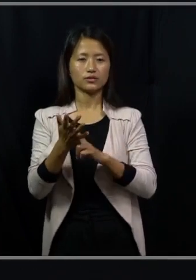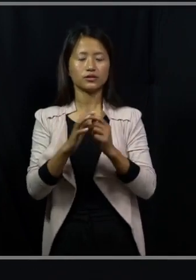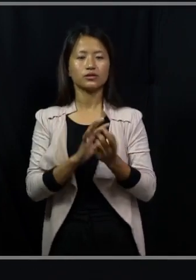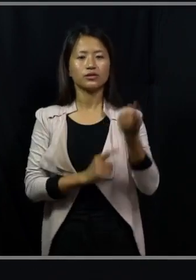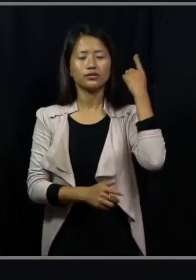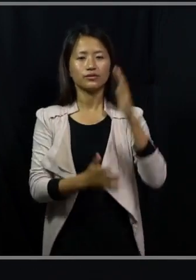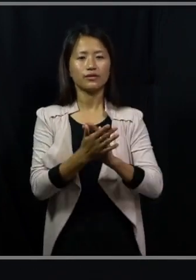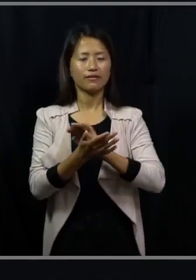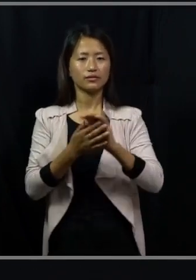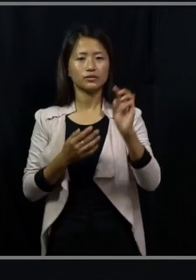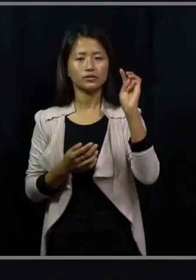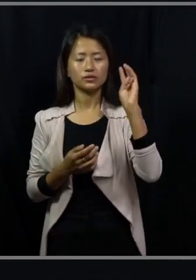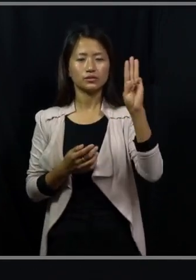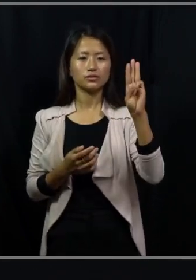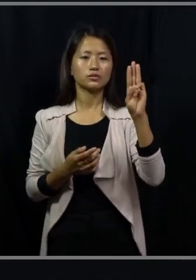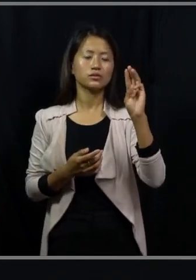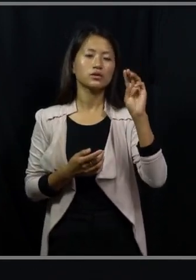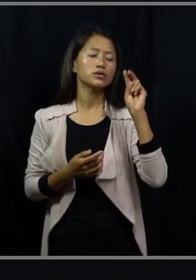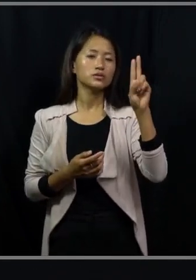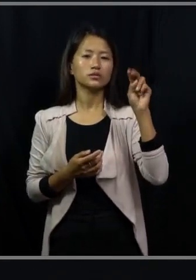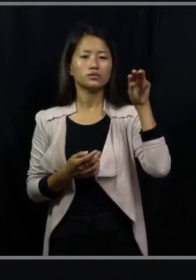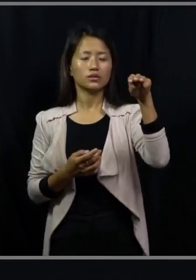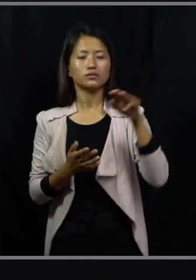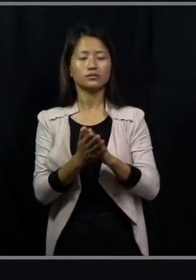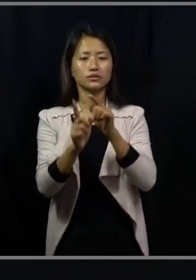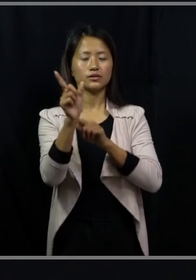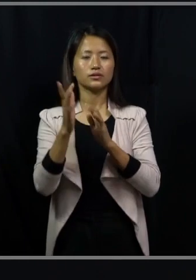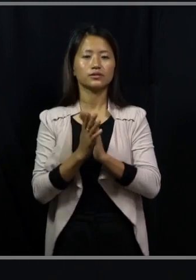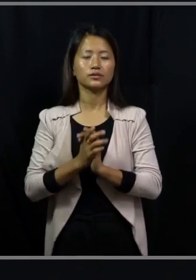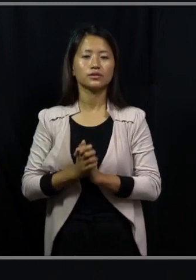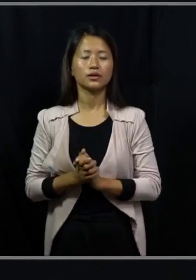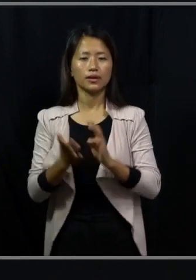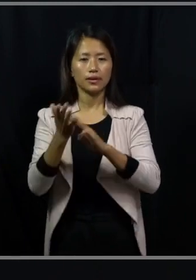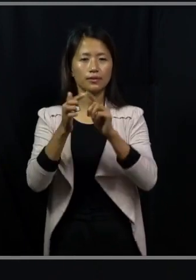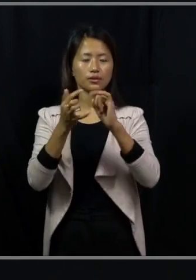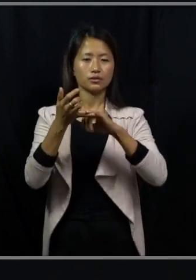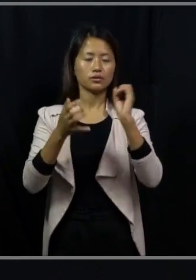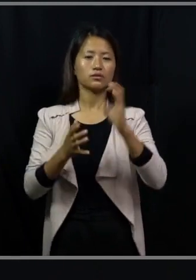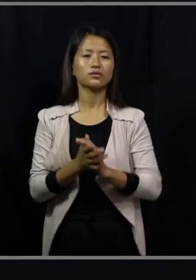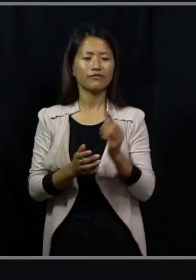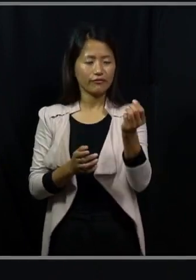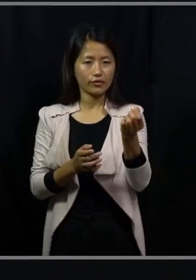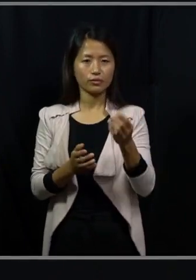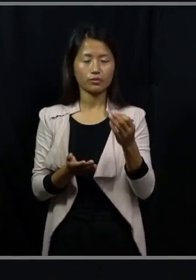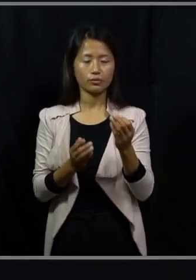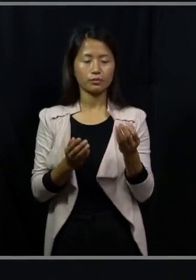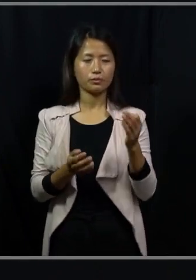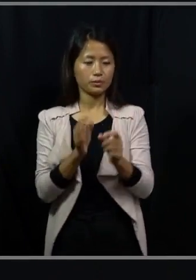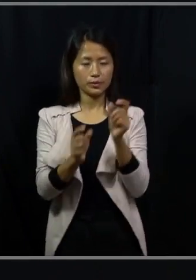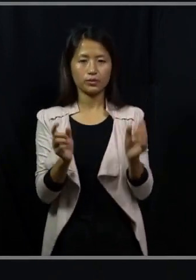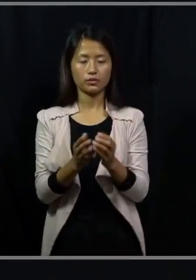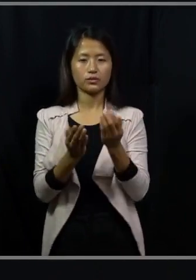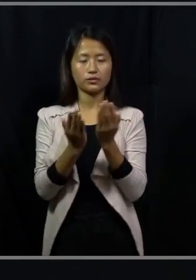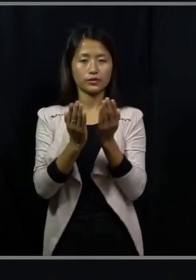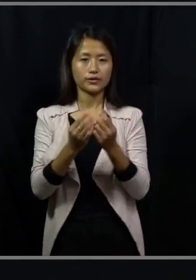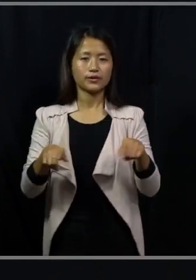is roughly about 2000 years. And in Mesopotamia also, only few people could read and write.